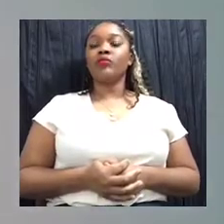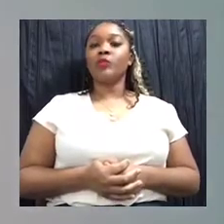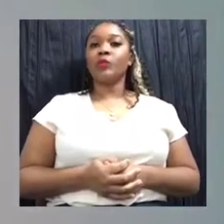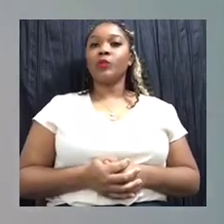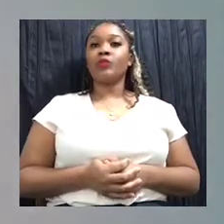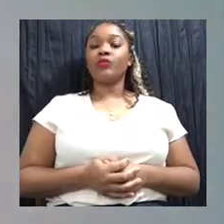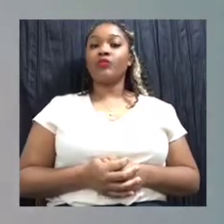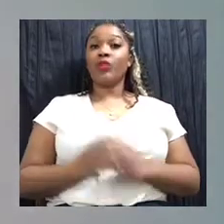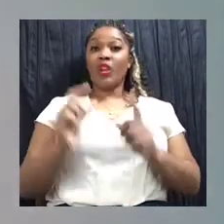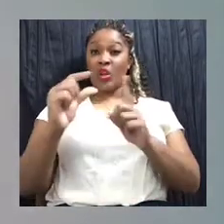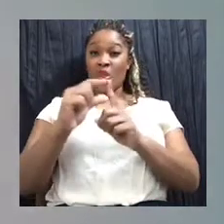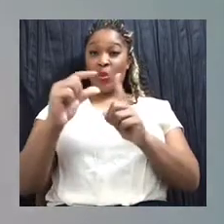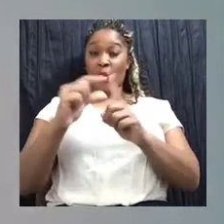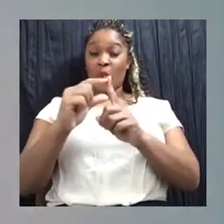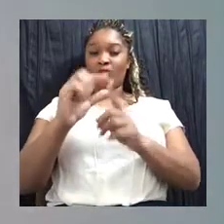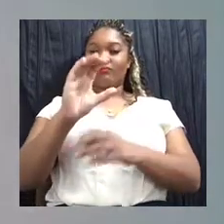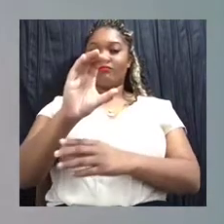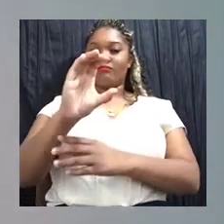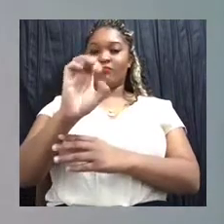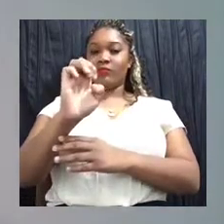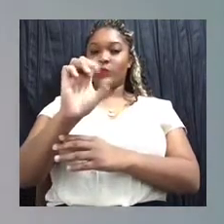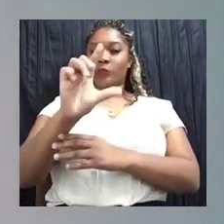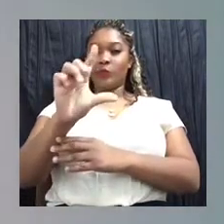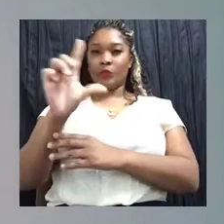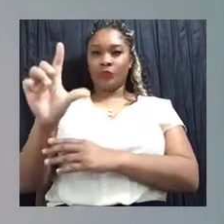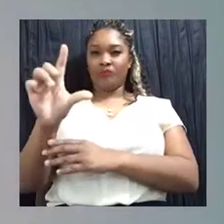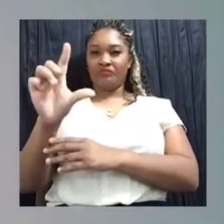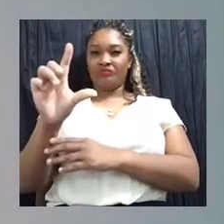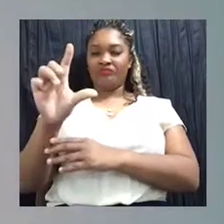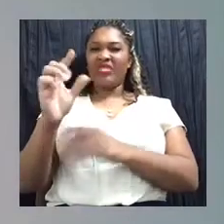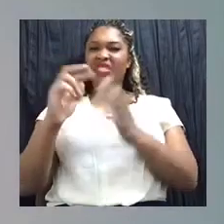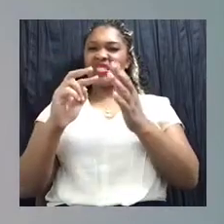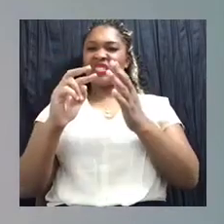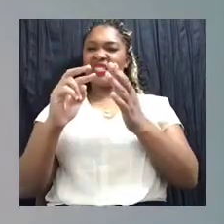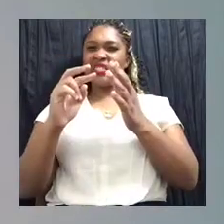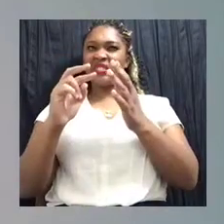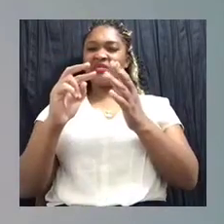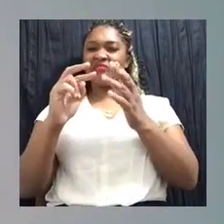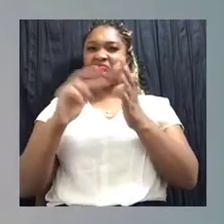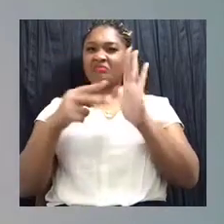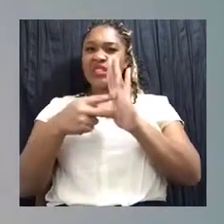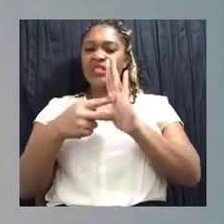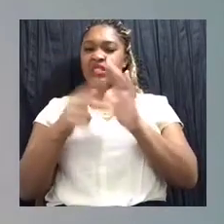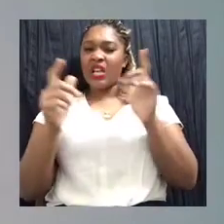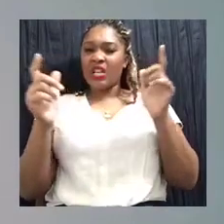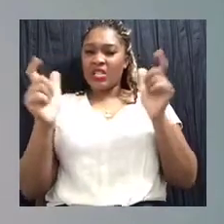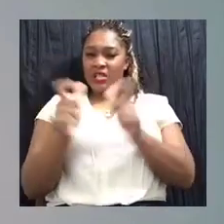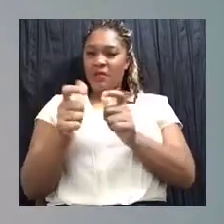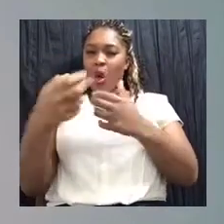The word cell means a small room.